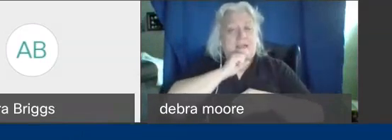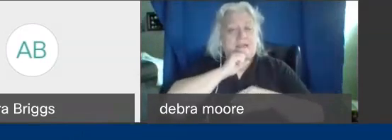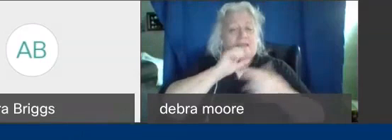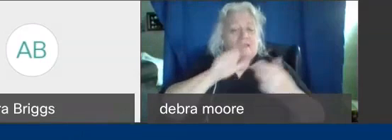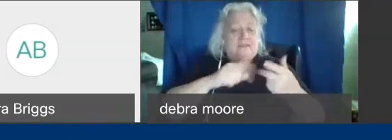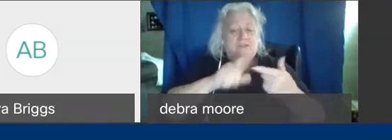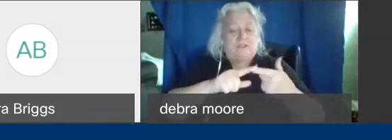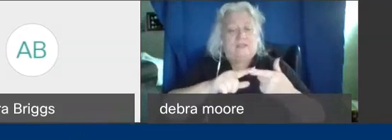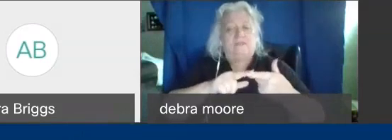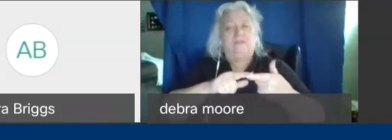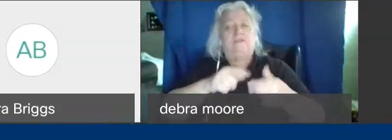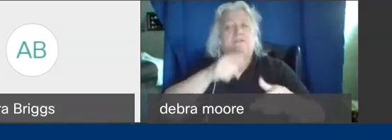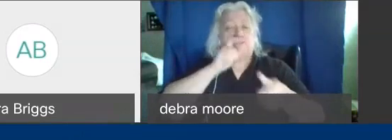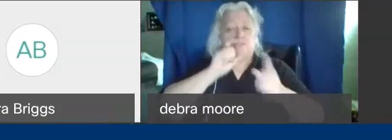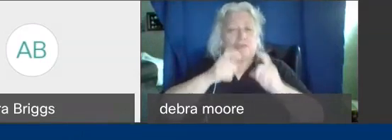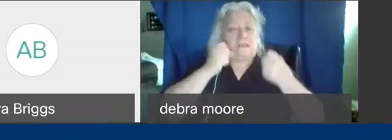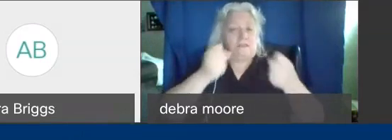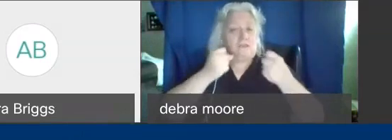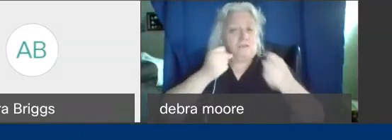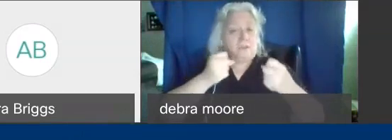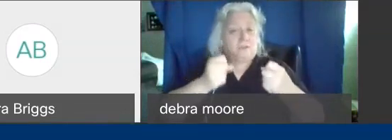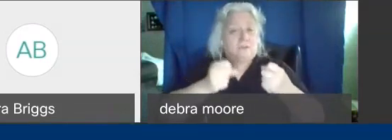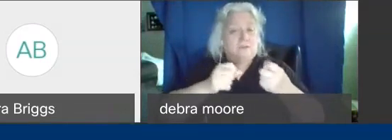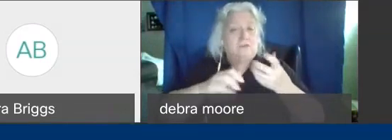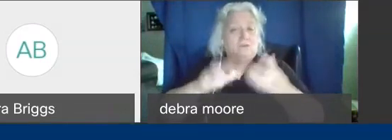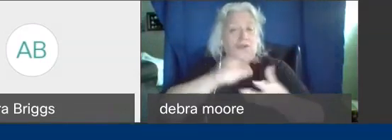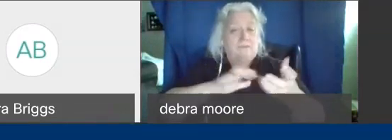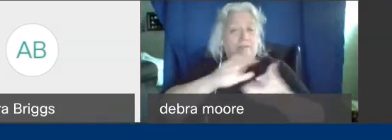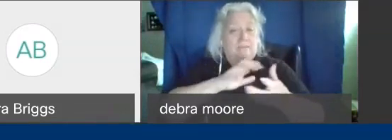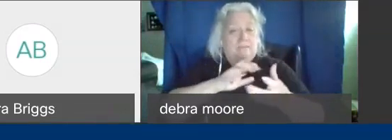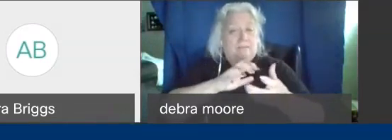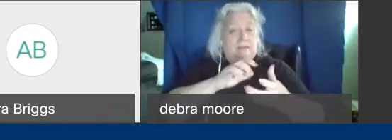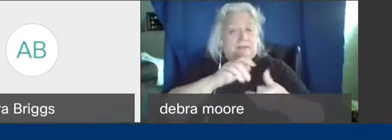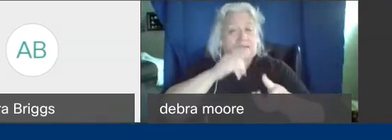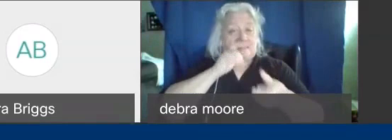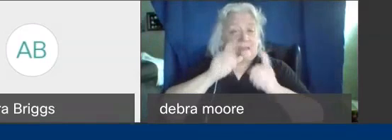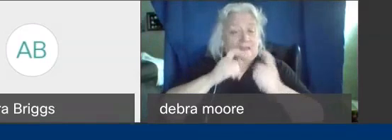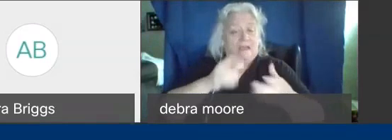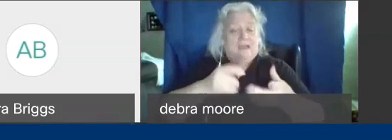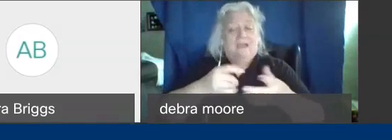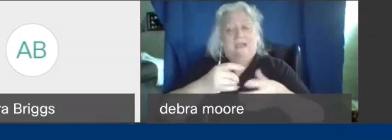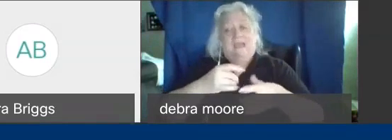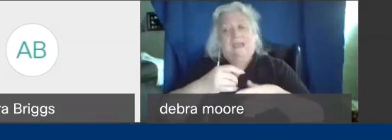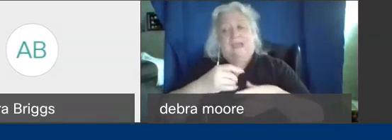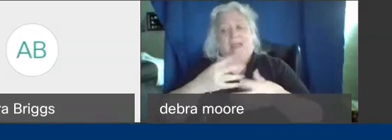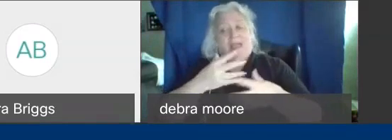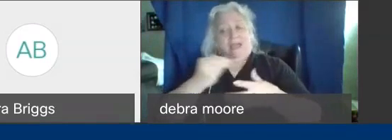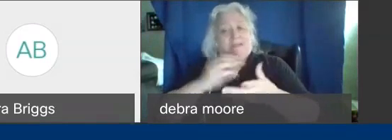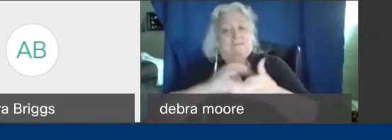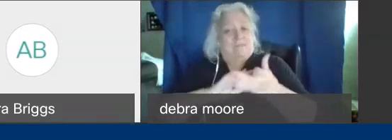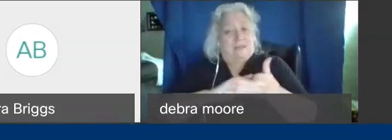similar activities to that. When you mix medications and health conditions while drinking, so if